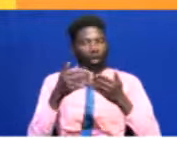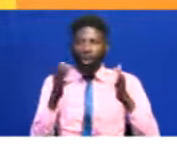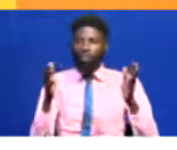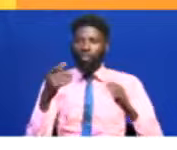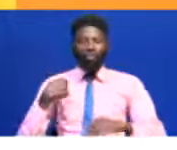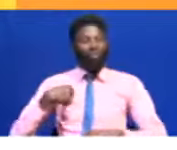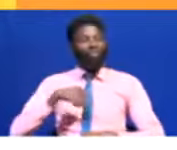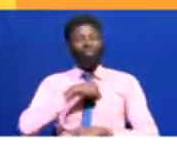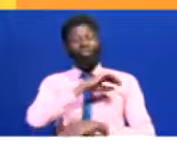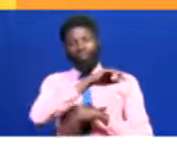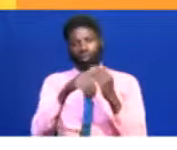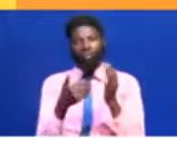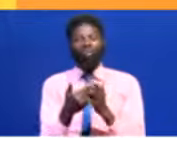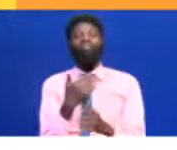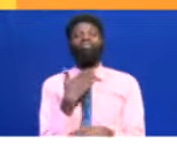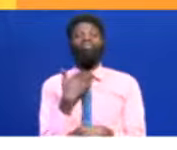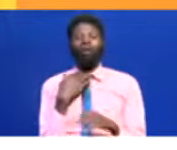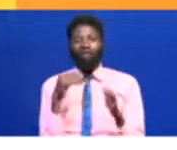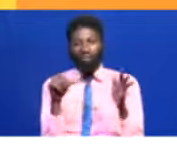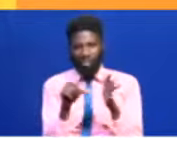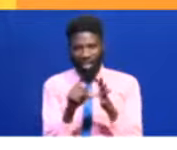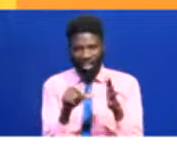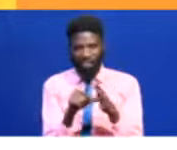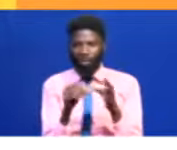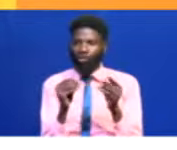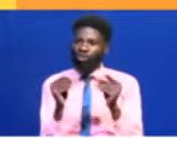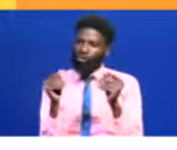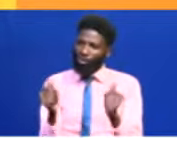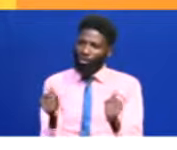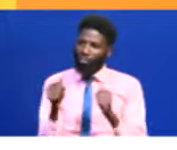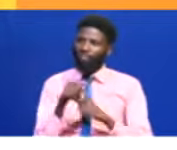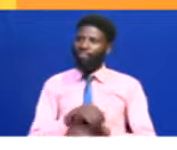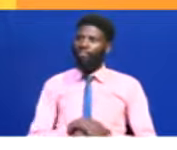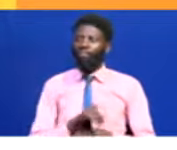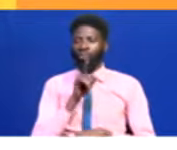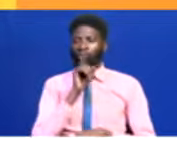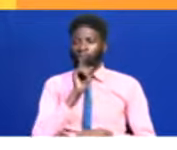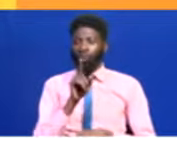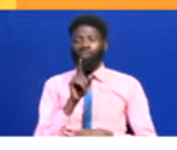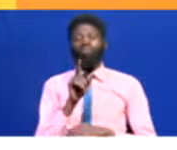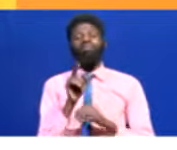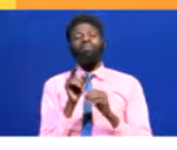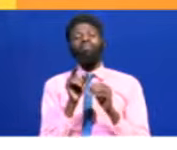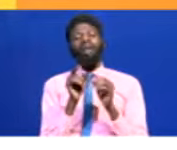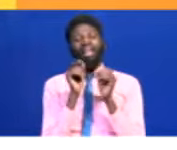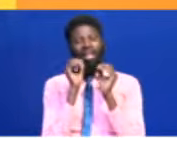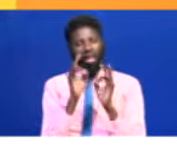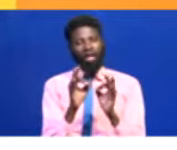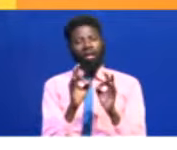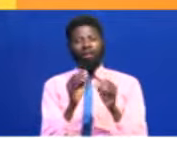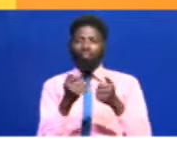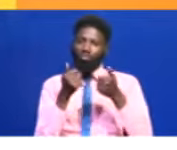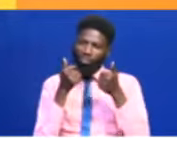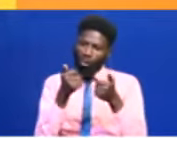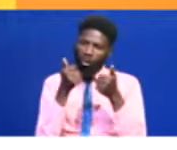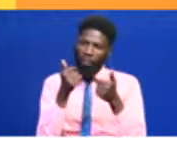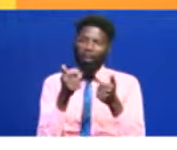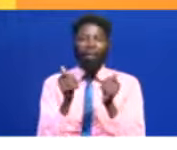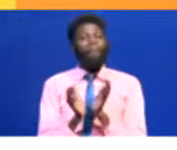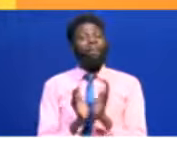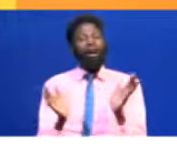we all want to sort out this problem. So with proper participation, public participation and